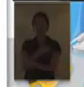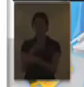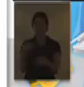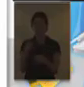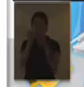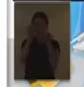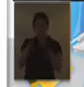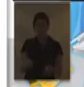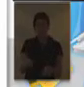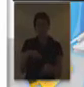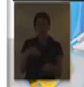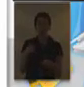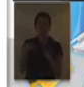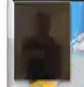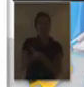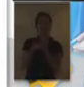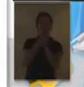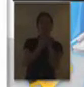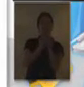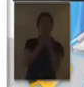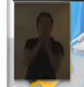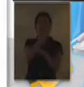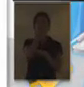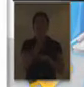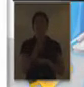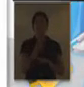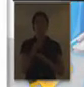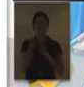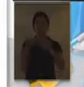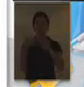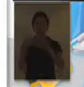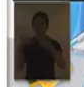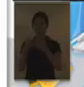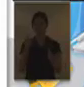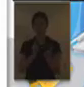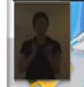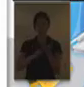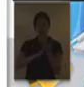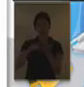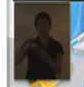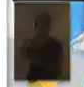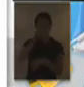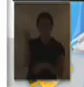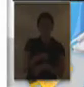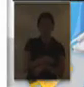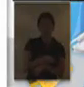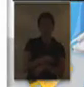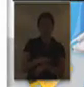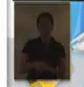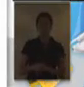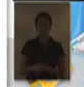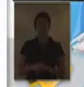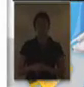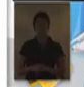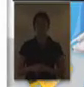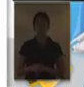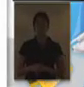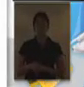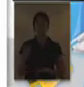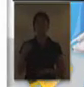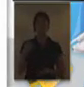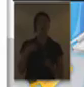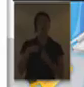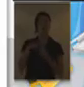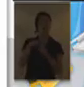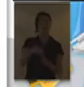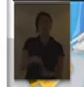be designed, doing faster prototyping of all these interfaces, and our intention is to make it open, to have it open as well. In